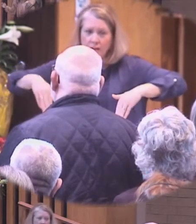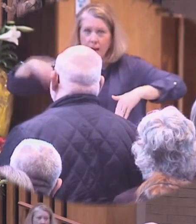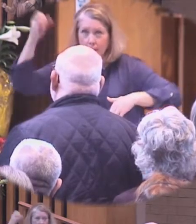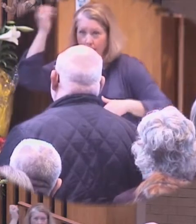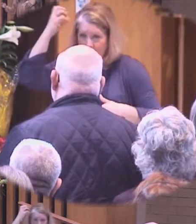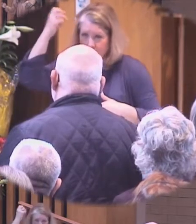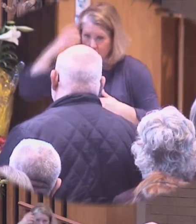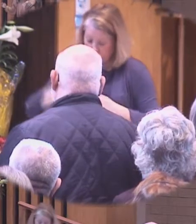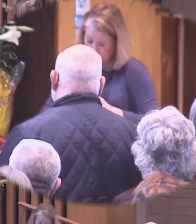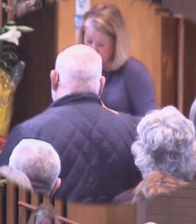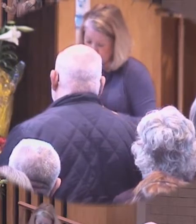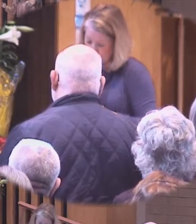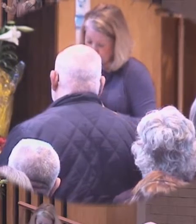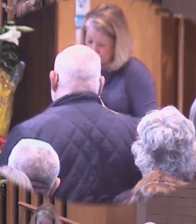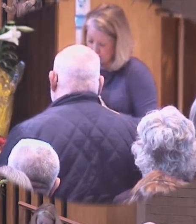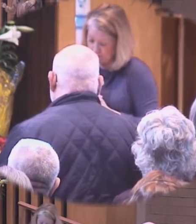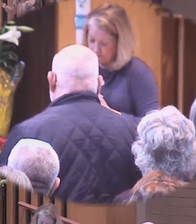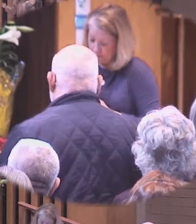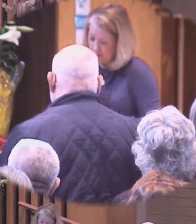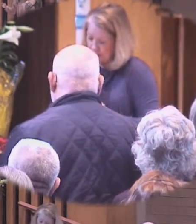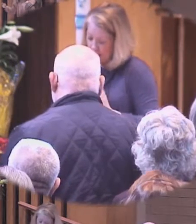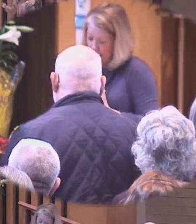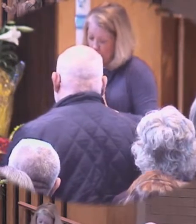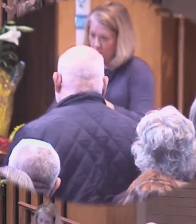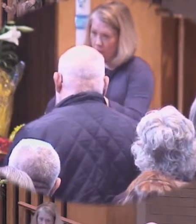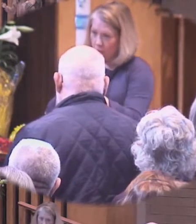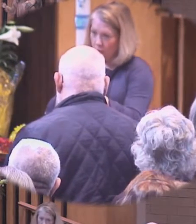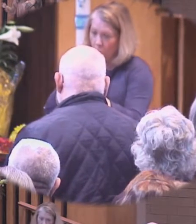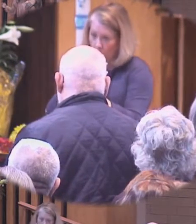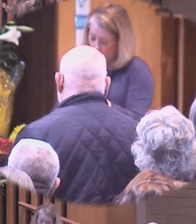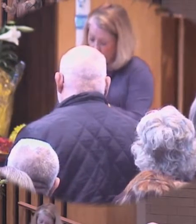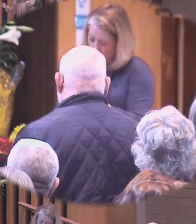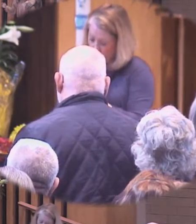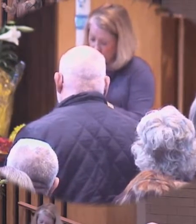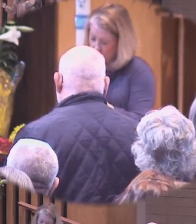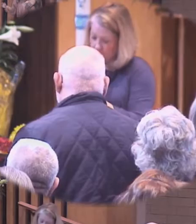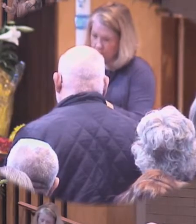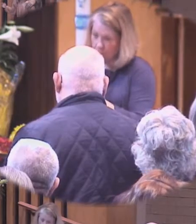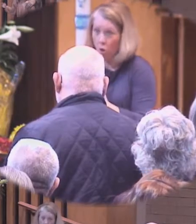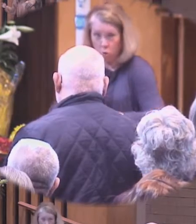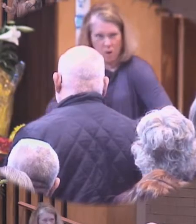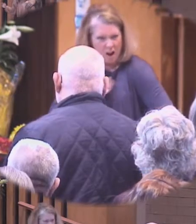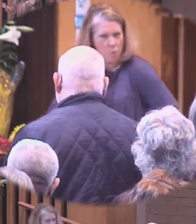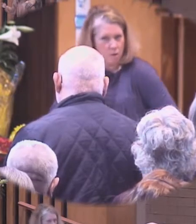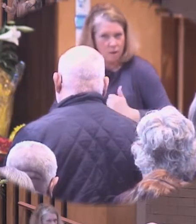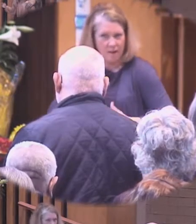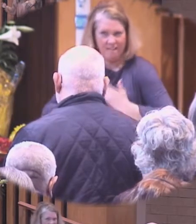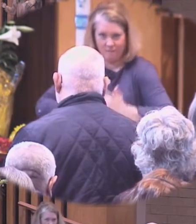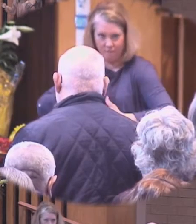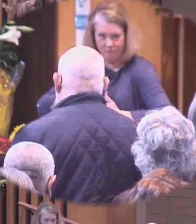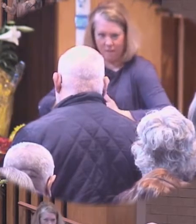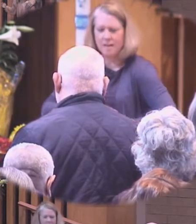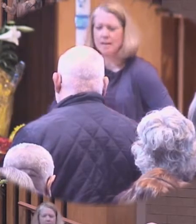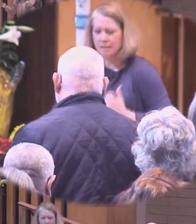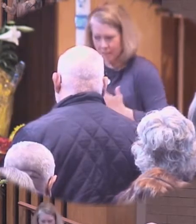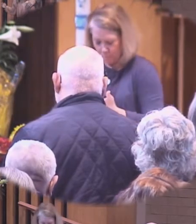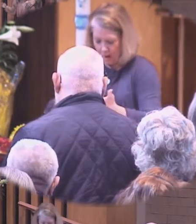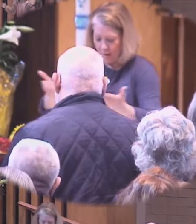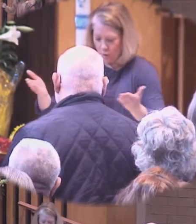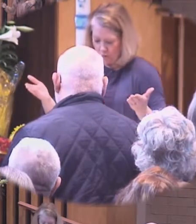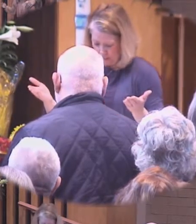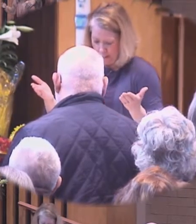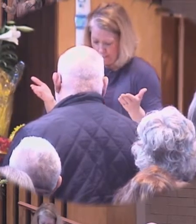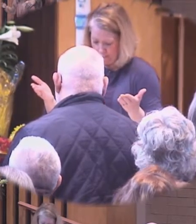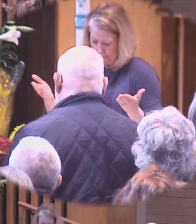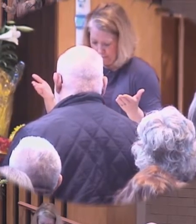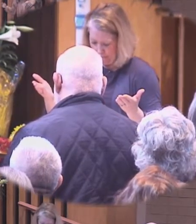the faith, may our witness of the risen Christ at work in our lives be a source of inspiration for